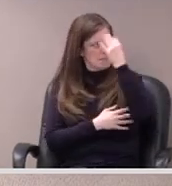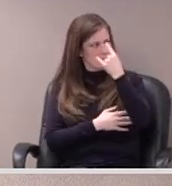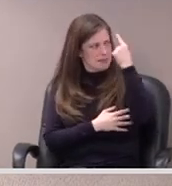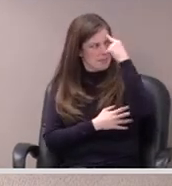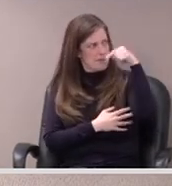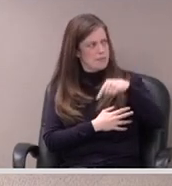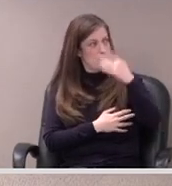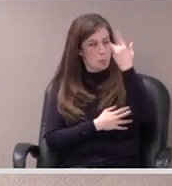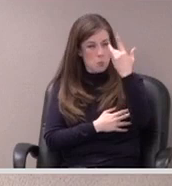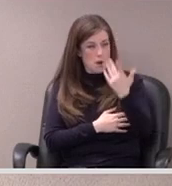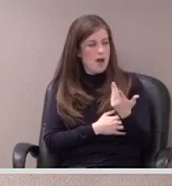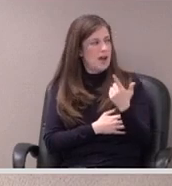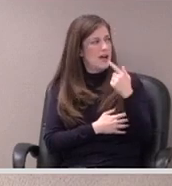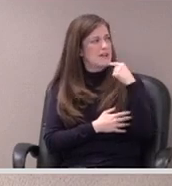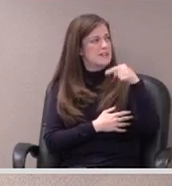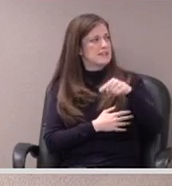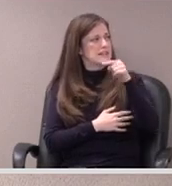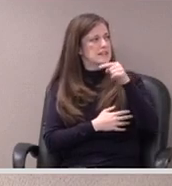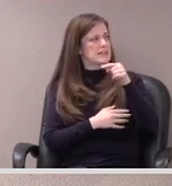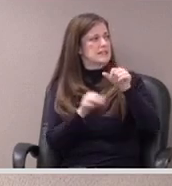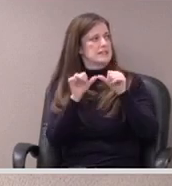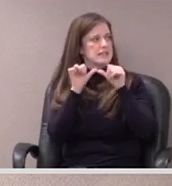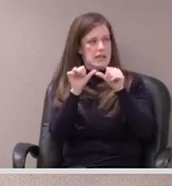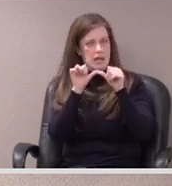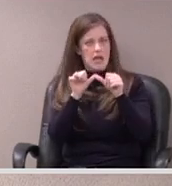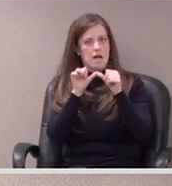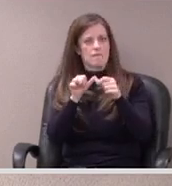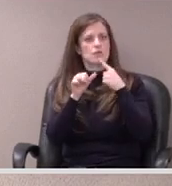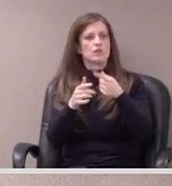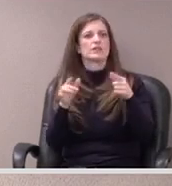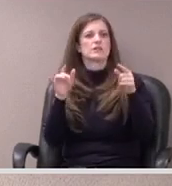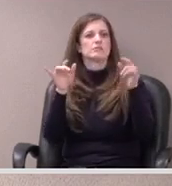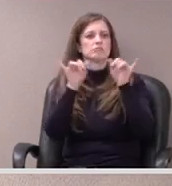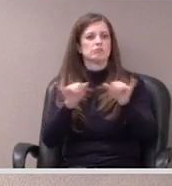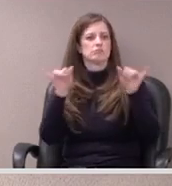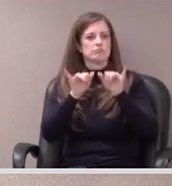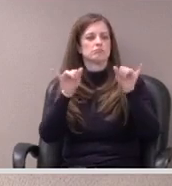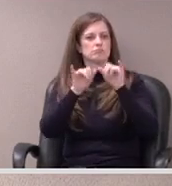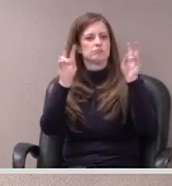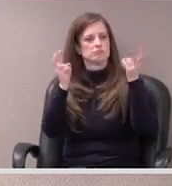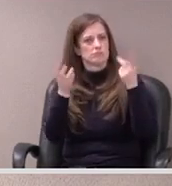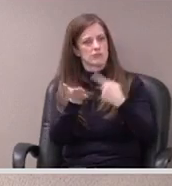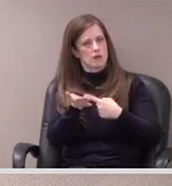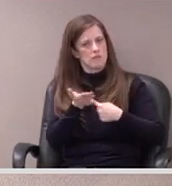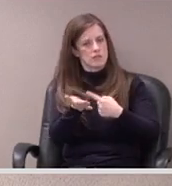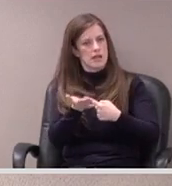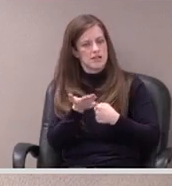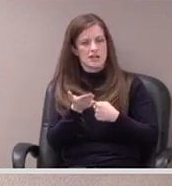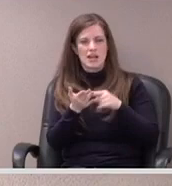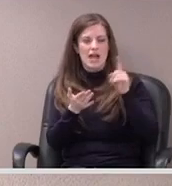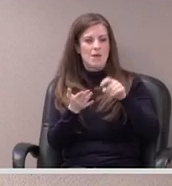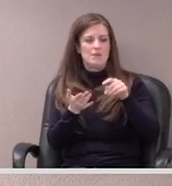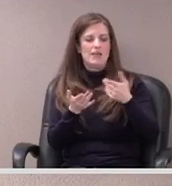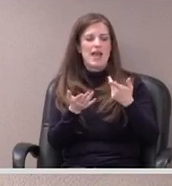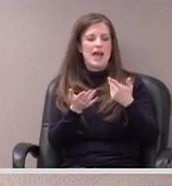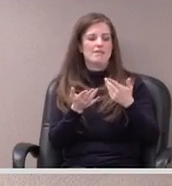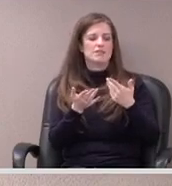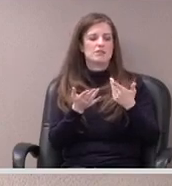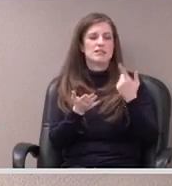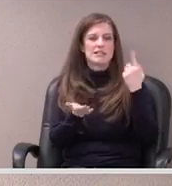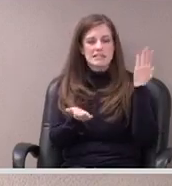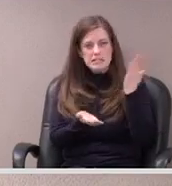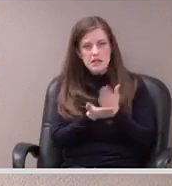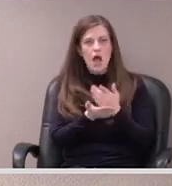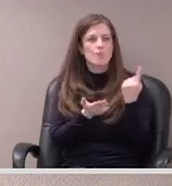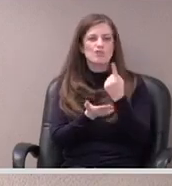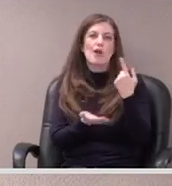because this is this evergreen conversation that we keep having over and over and over again. And we've got to move past a point of discussion. I